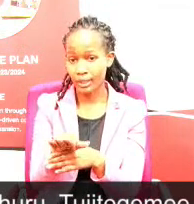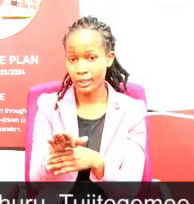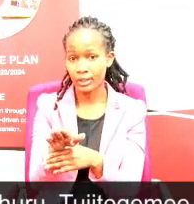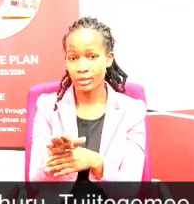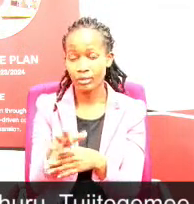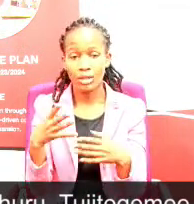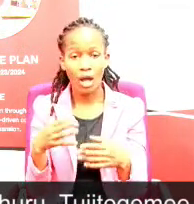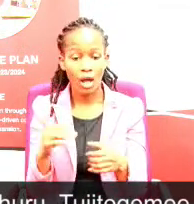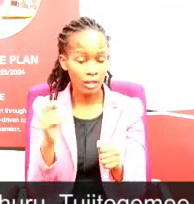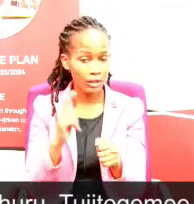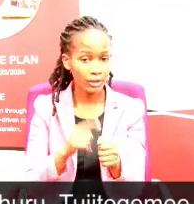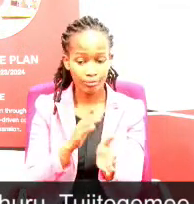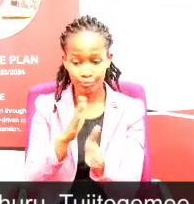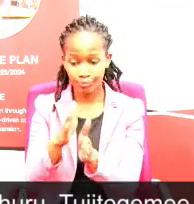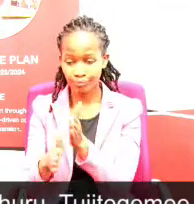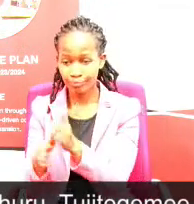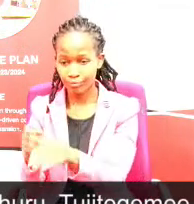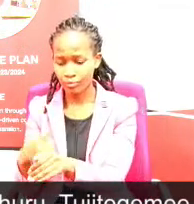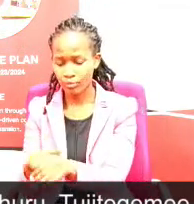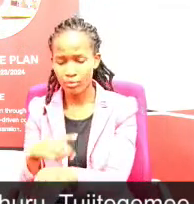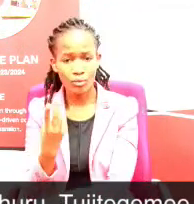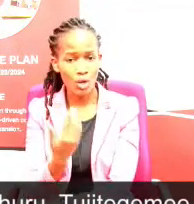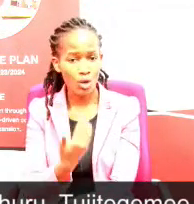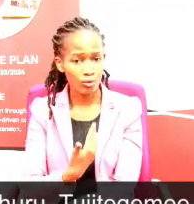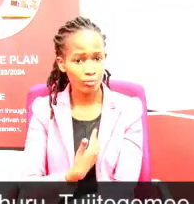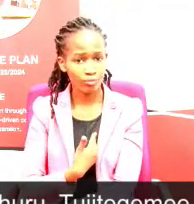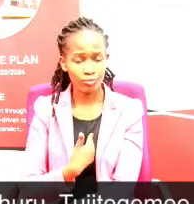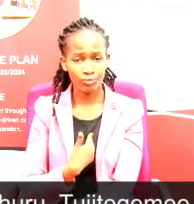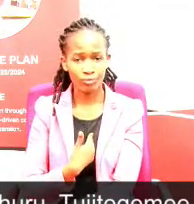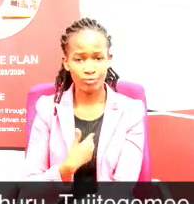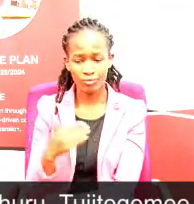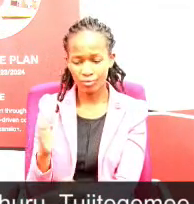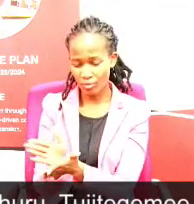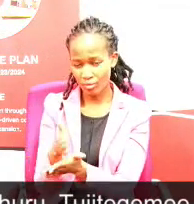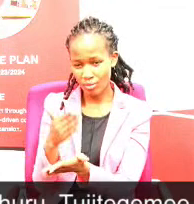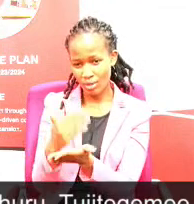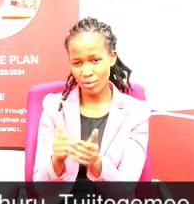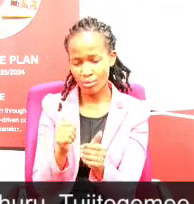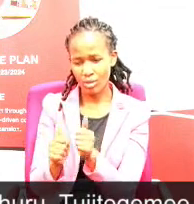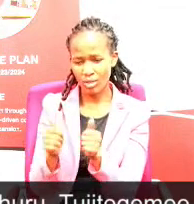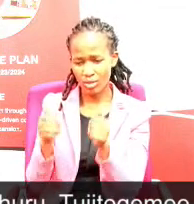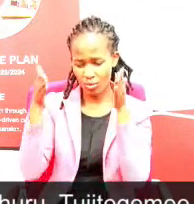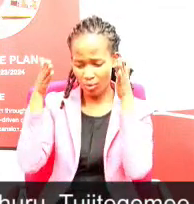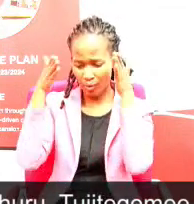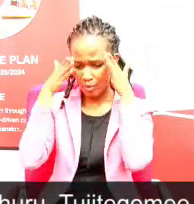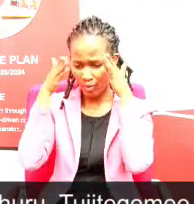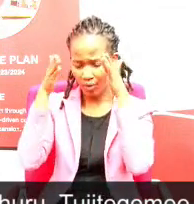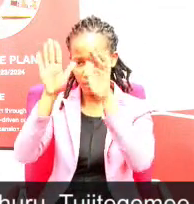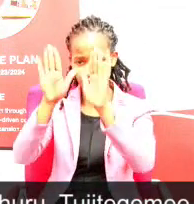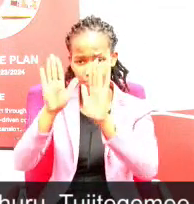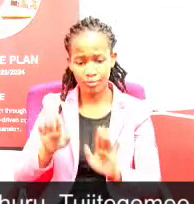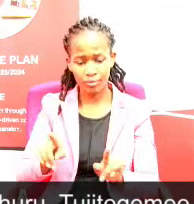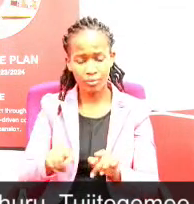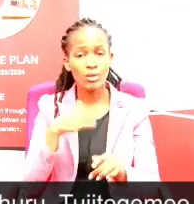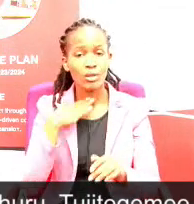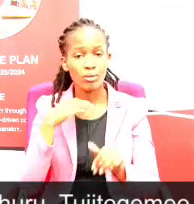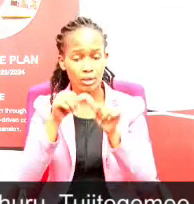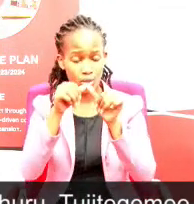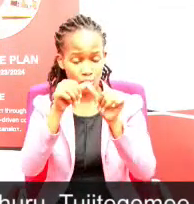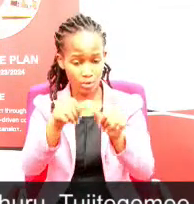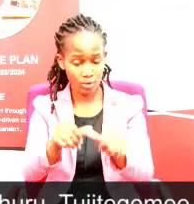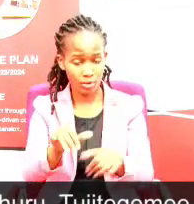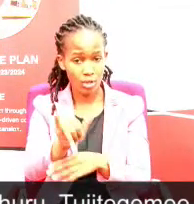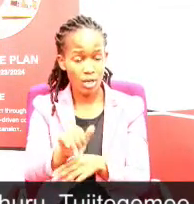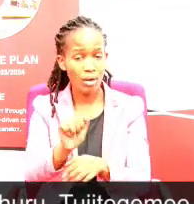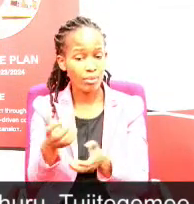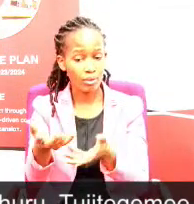period. There's going to be, informal sector has been a key focus, and we intend to continue doing that so